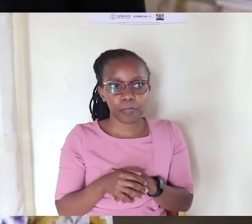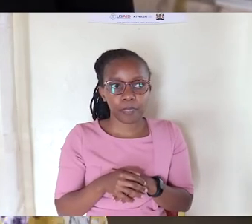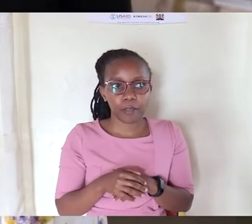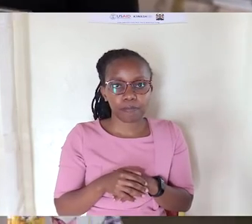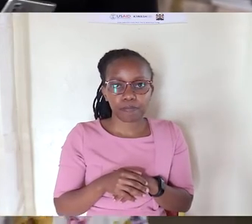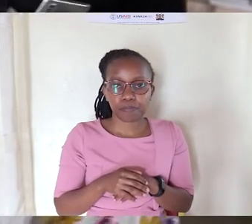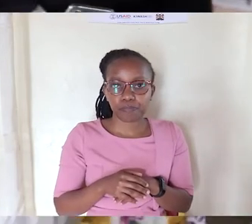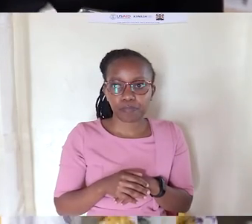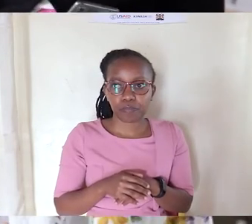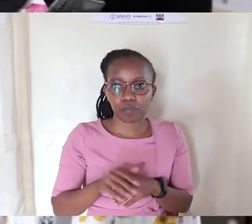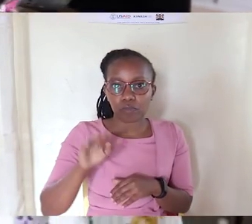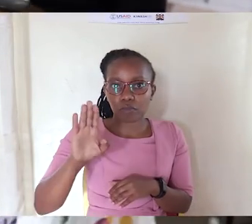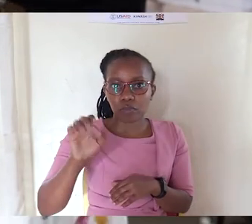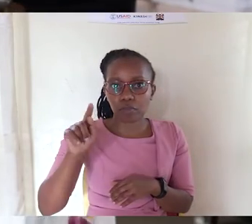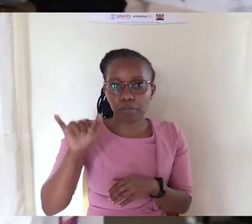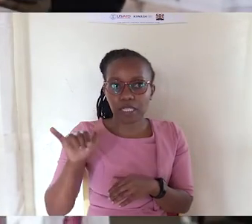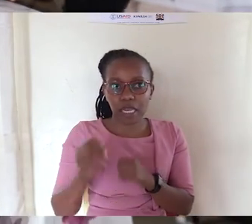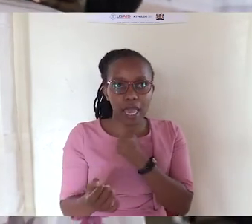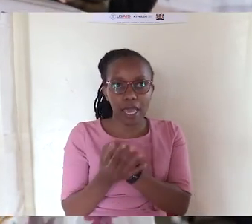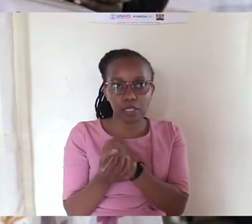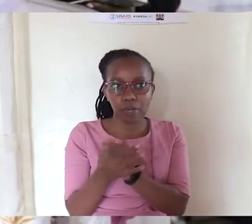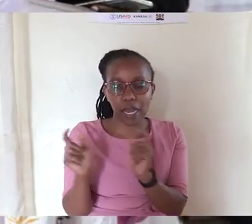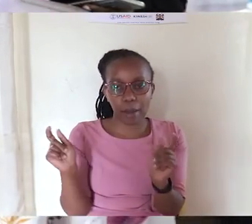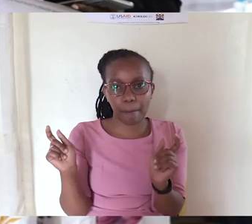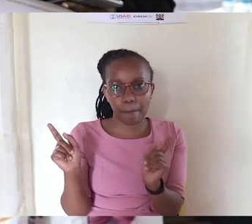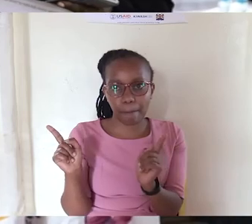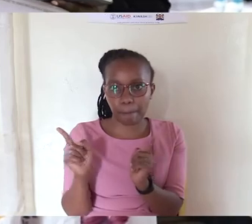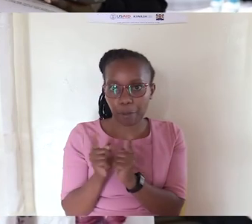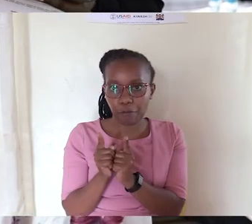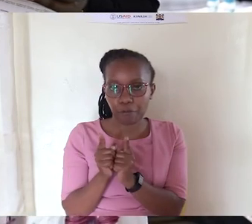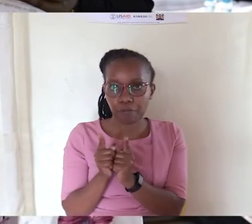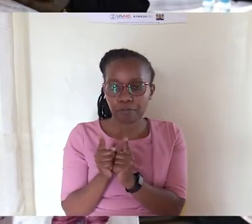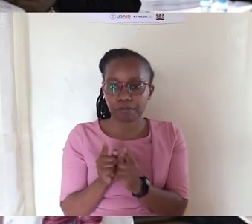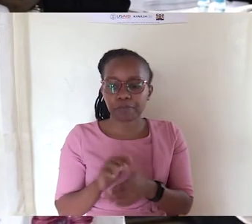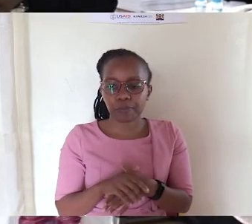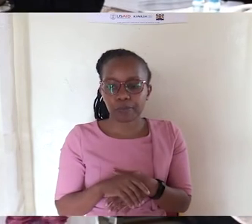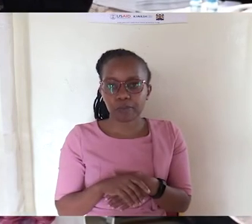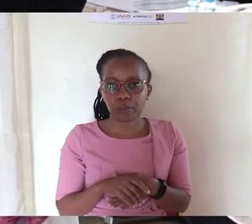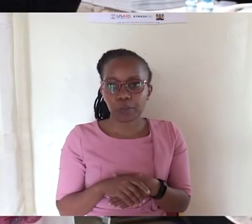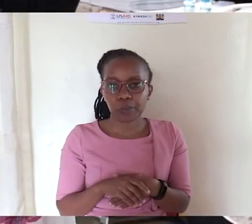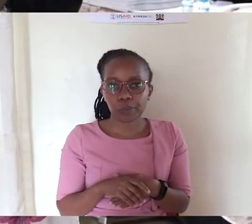will give us a brief of the same. And as she does so, she'll be looking at